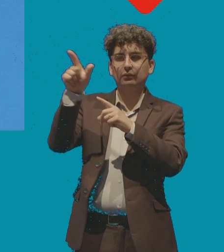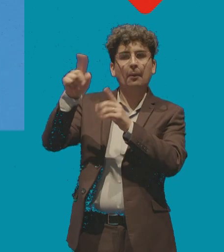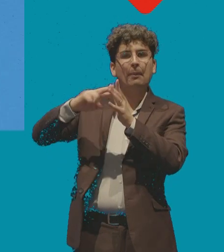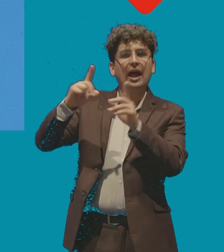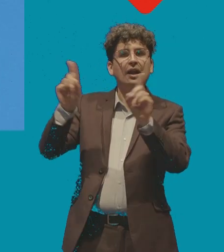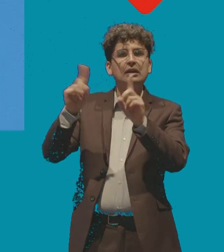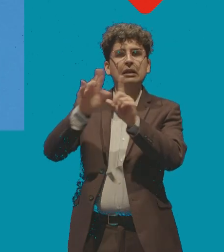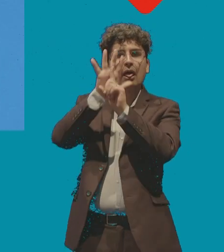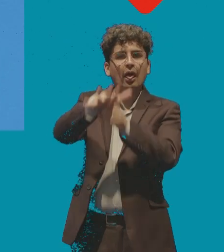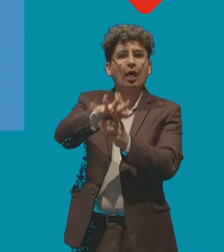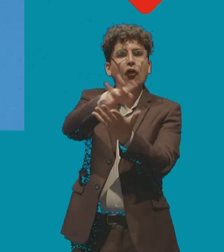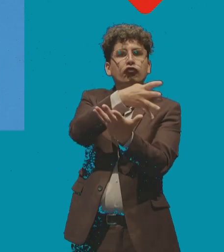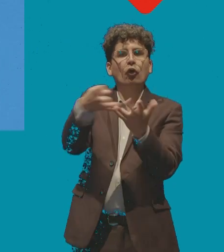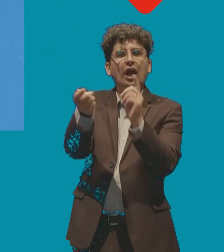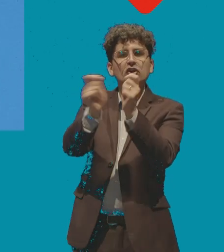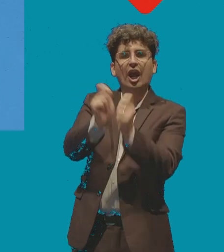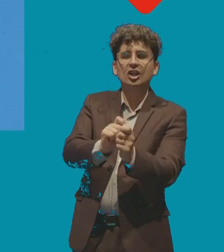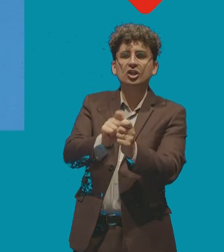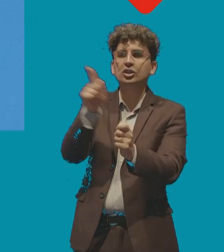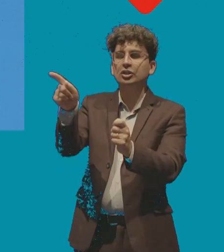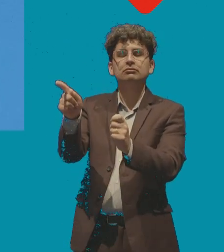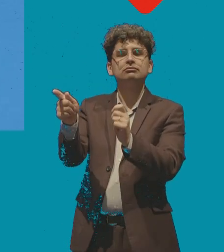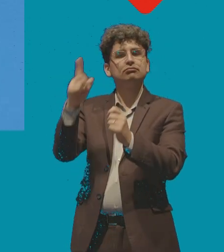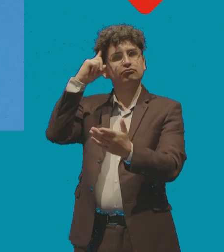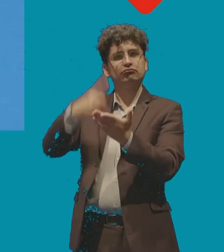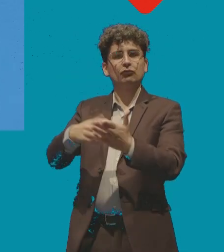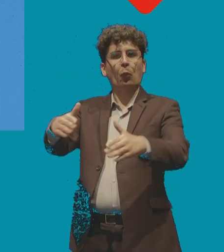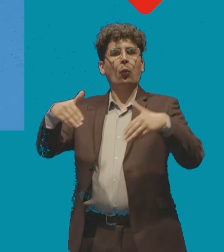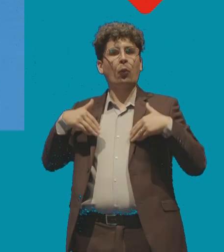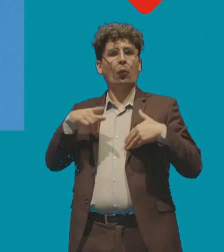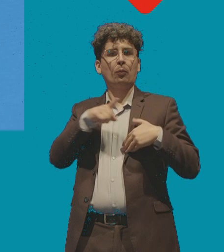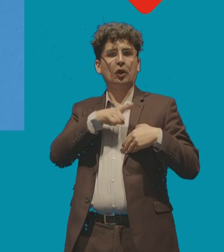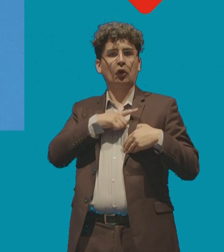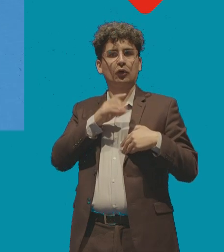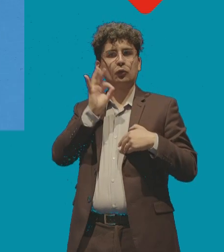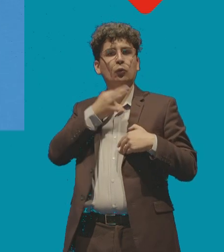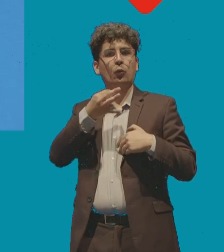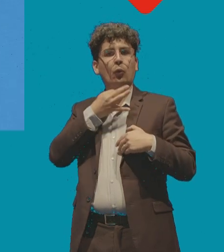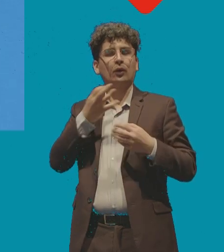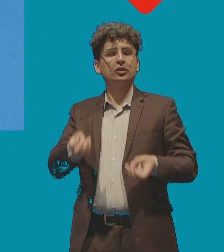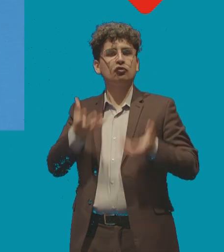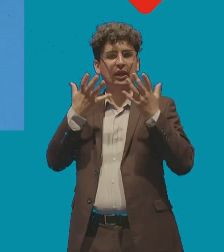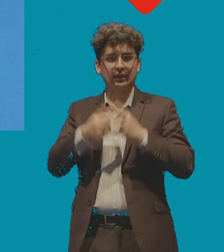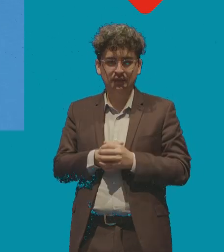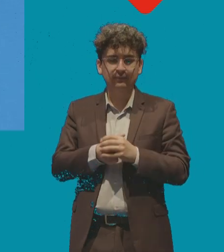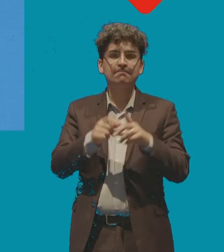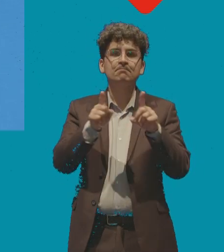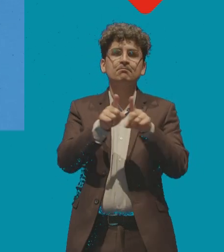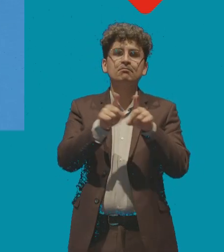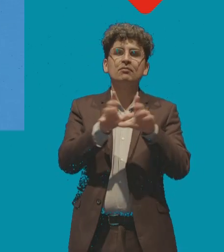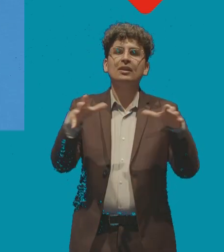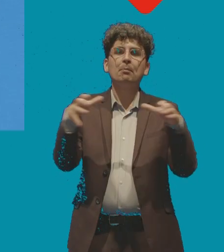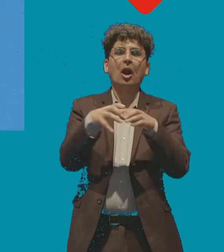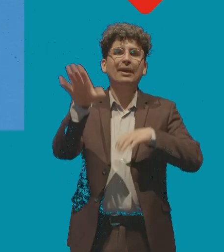detrimental rosters dropped after they voted for strike action. At BDUK, an executive agency of the Department for Science, Innovation